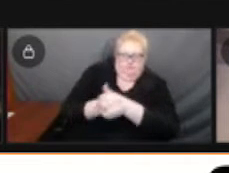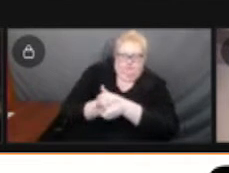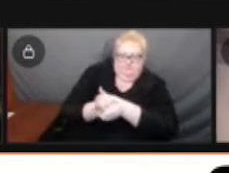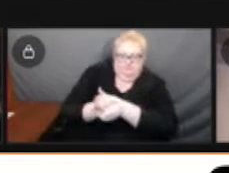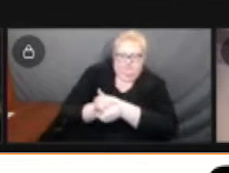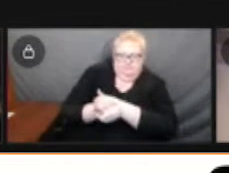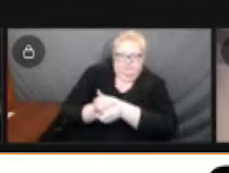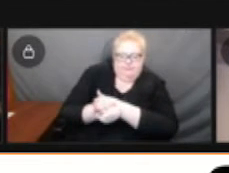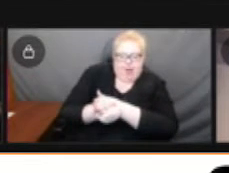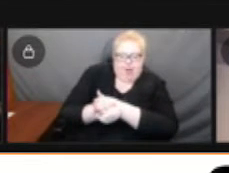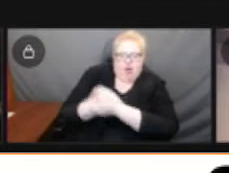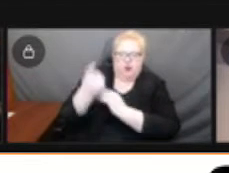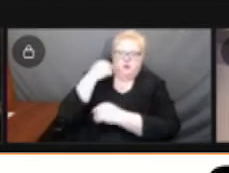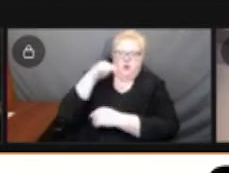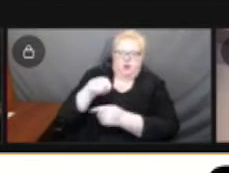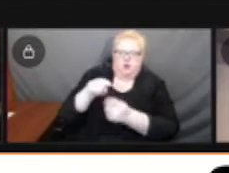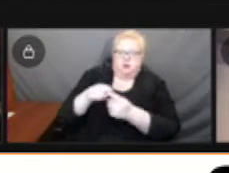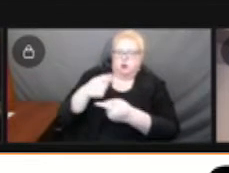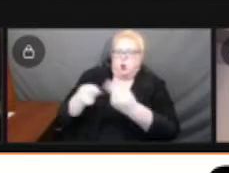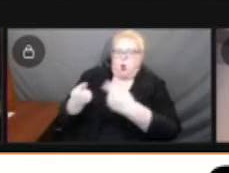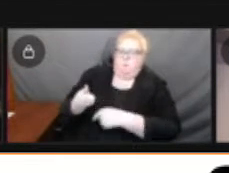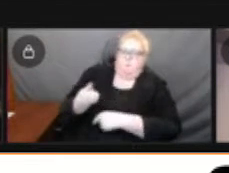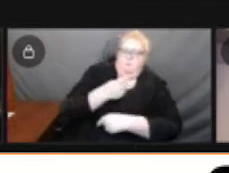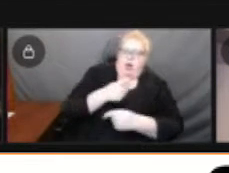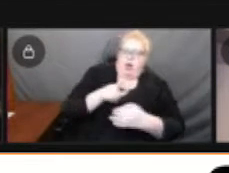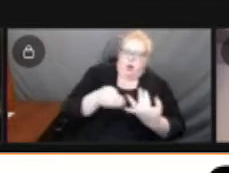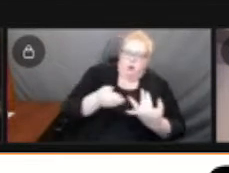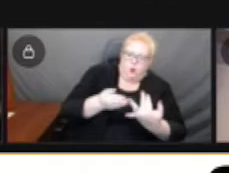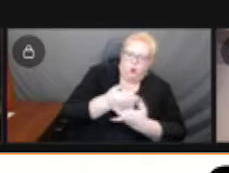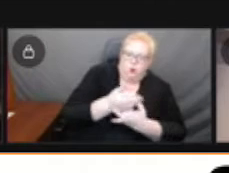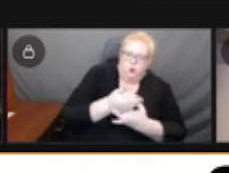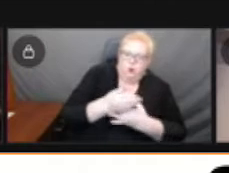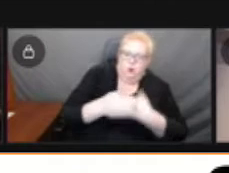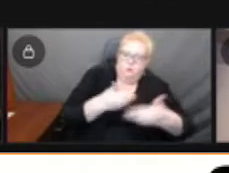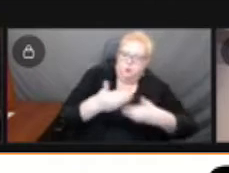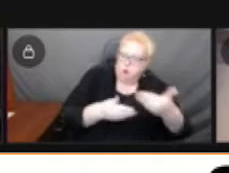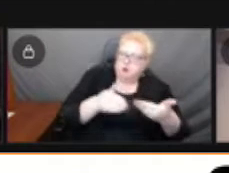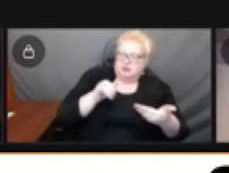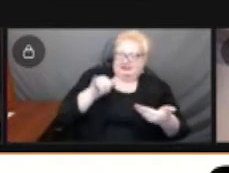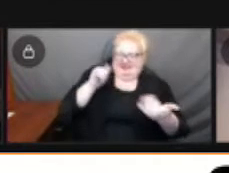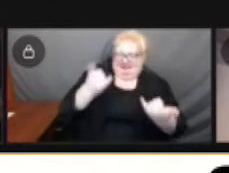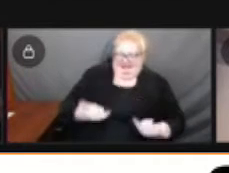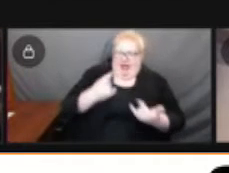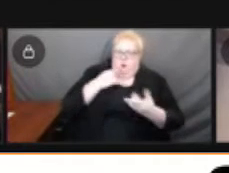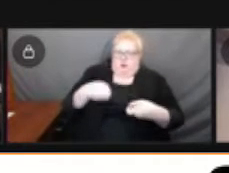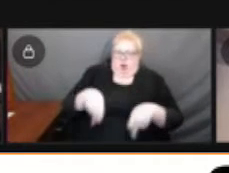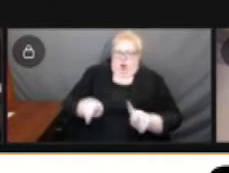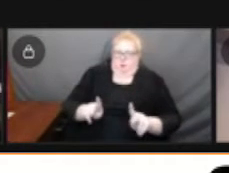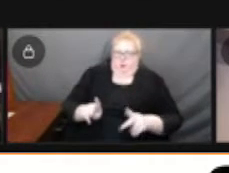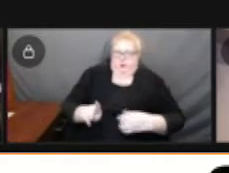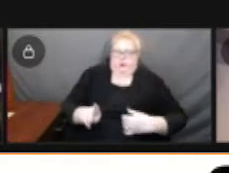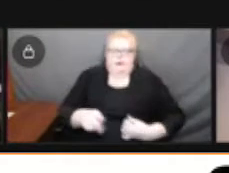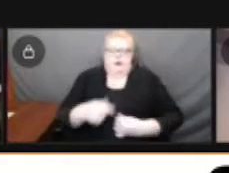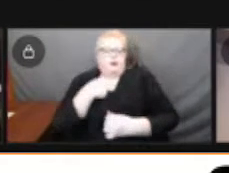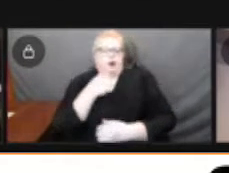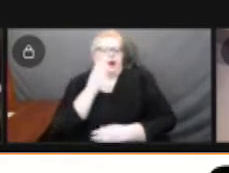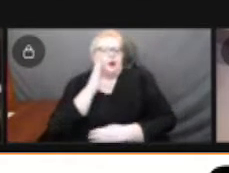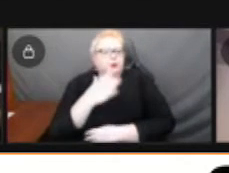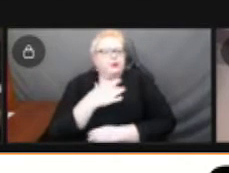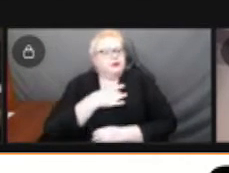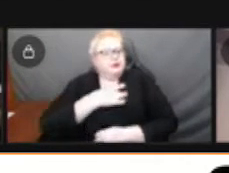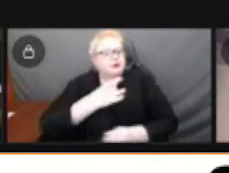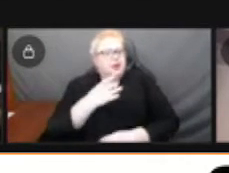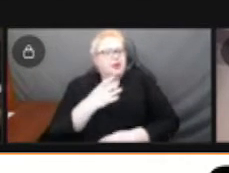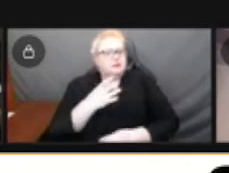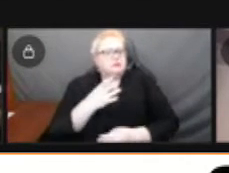this to go back for some type of process, this Well- would be the opportunity. Well, I would like to see, someone who is work